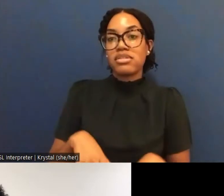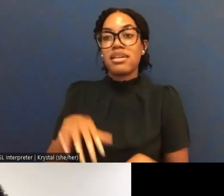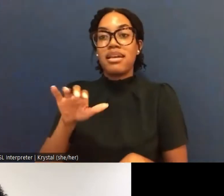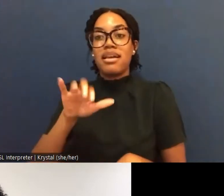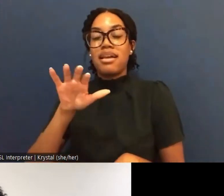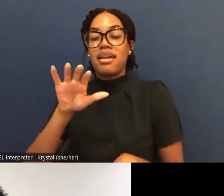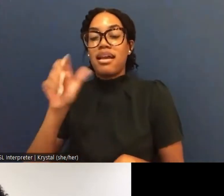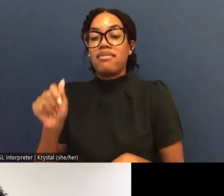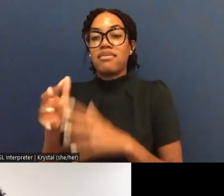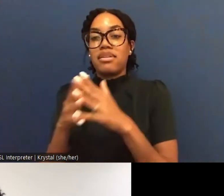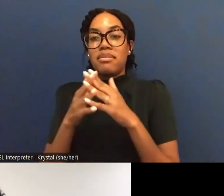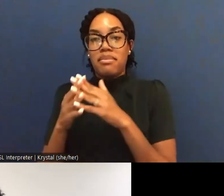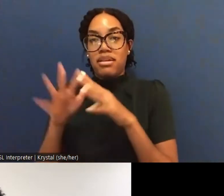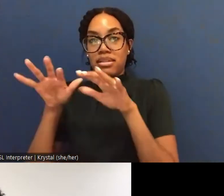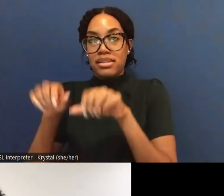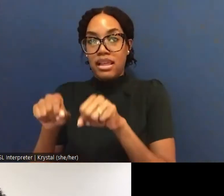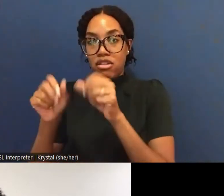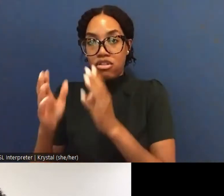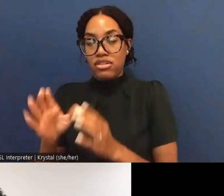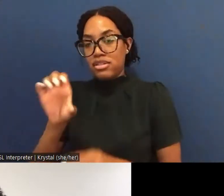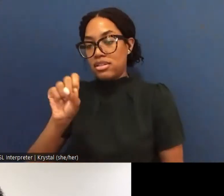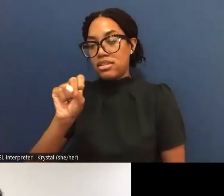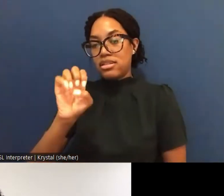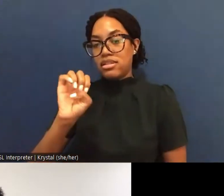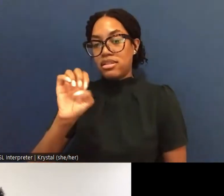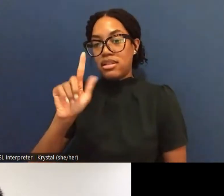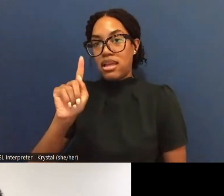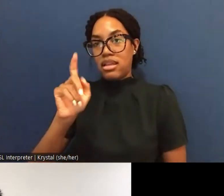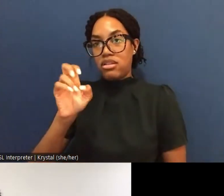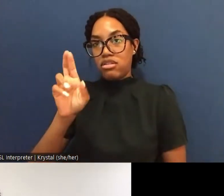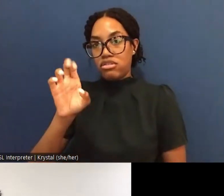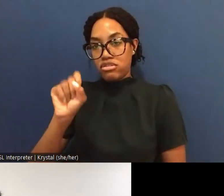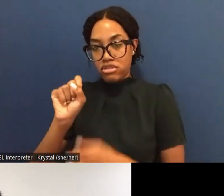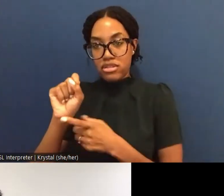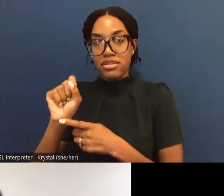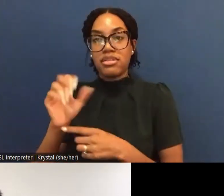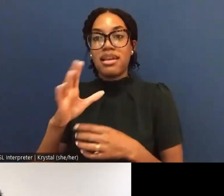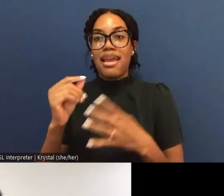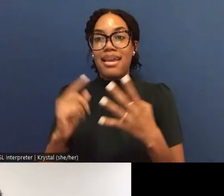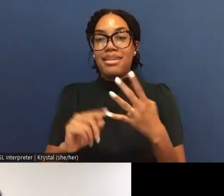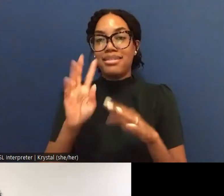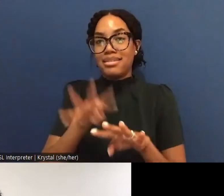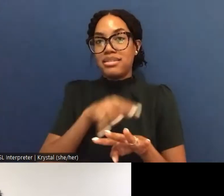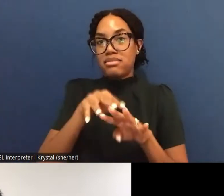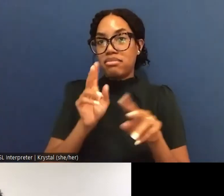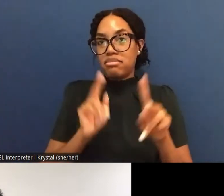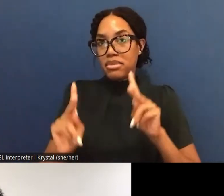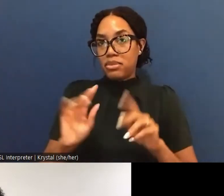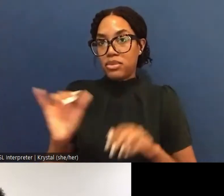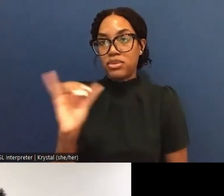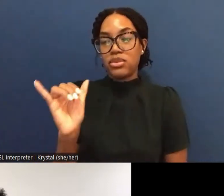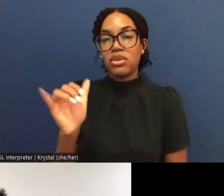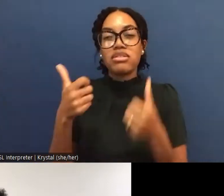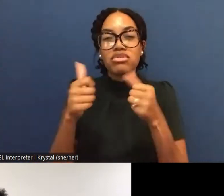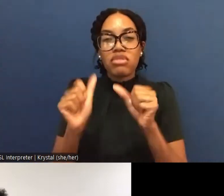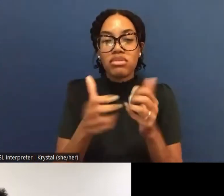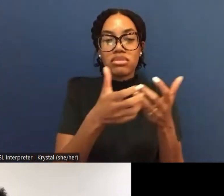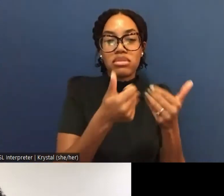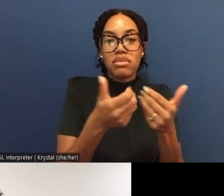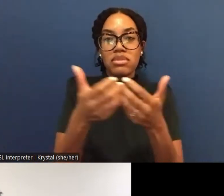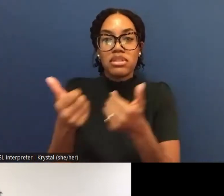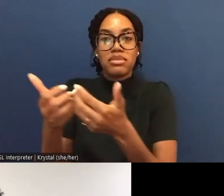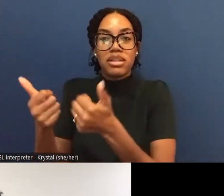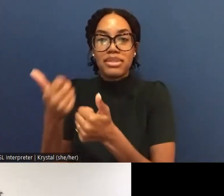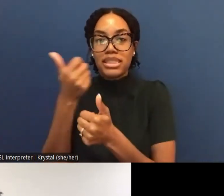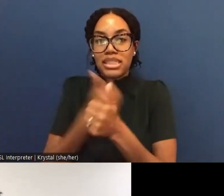people. And so I make this important distinction between the groups of Black people that I follow in this book, because I'm trying to really get